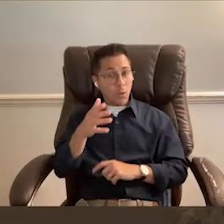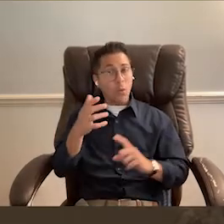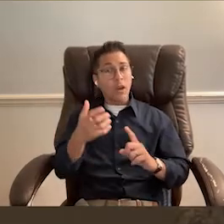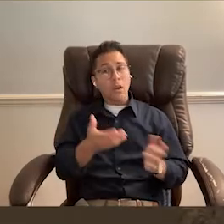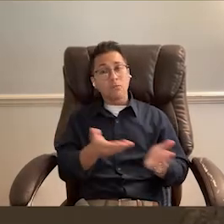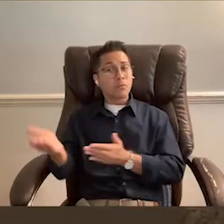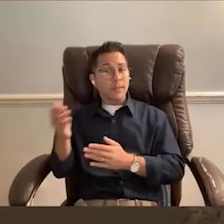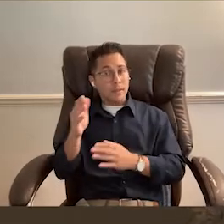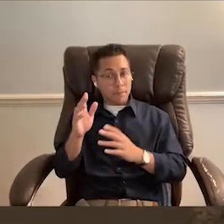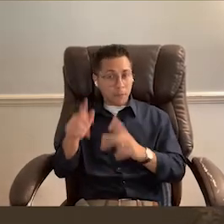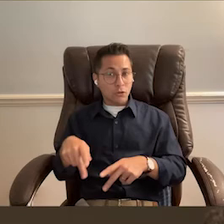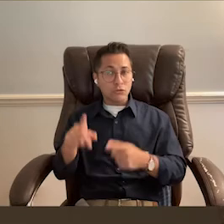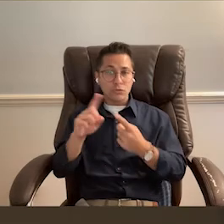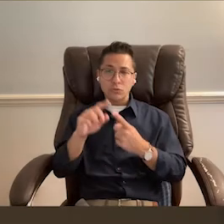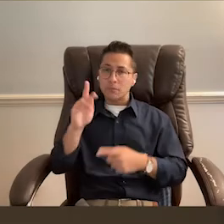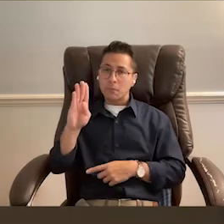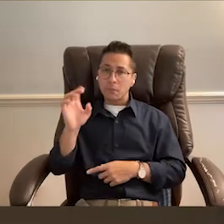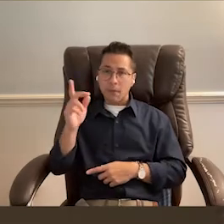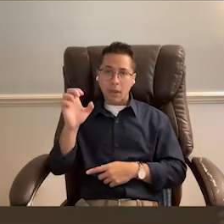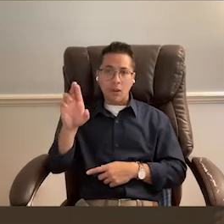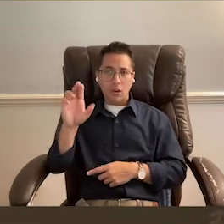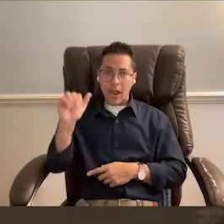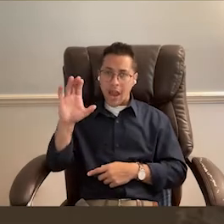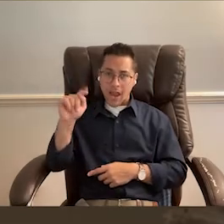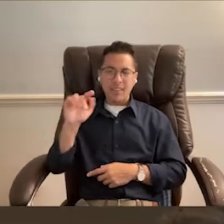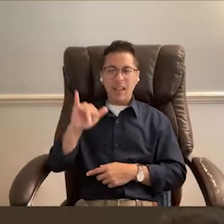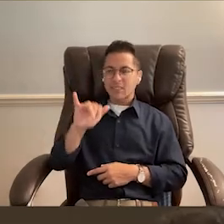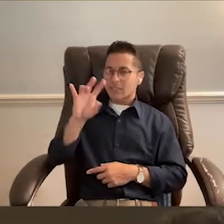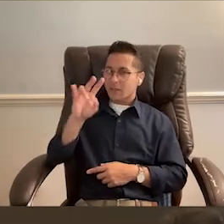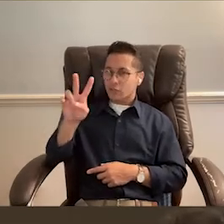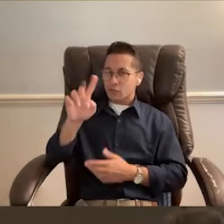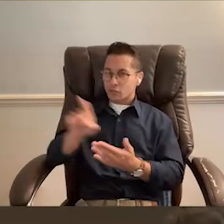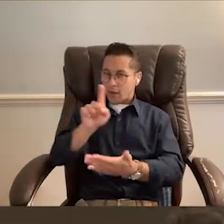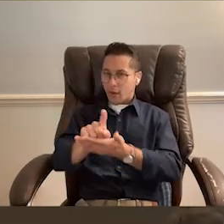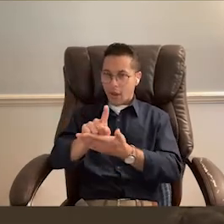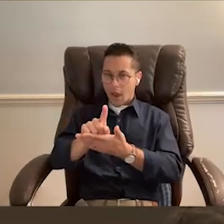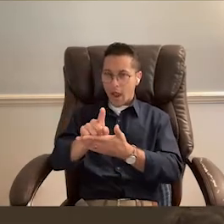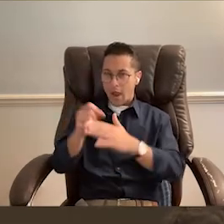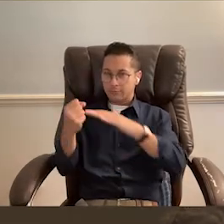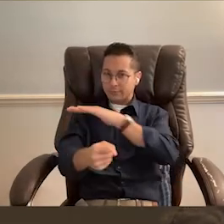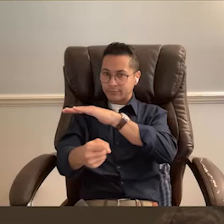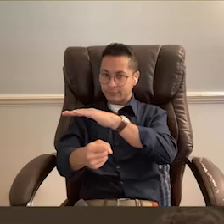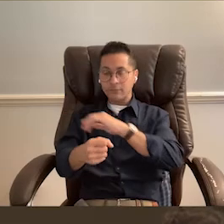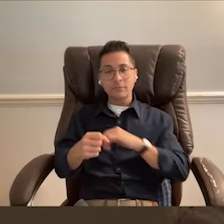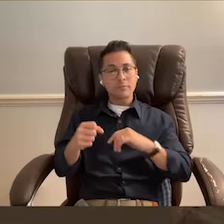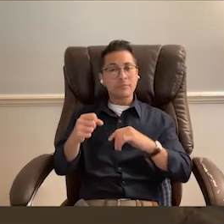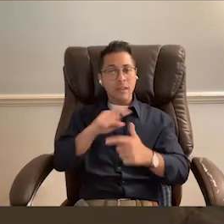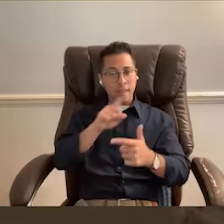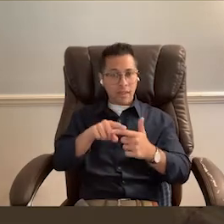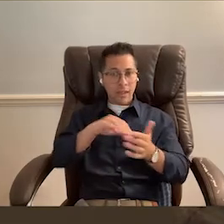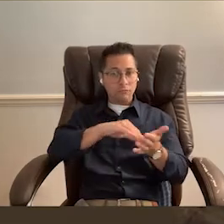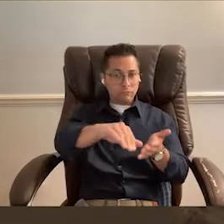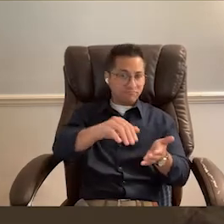and try to de-escalate the situation. They will take the person to be Baker acted, which